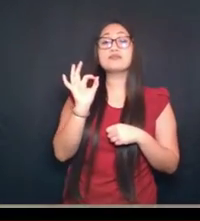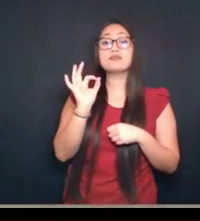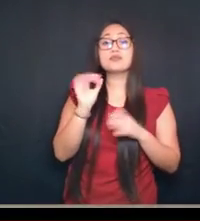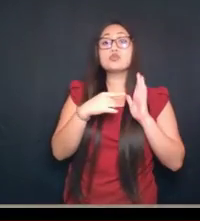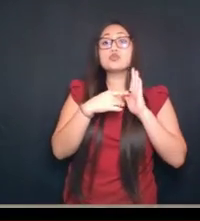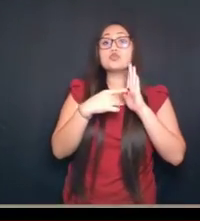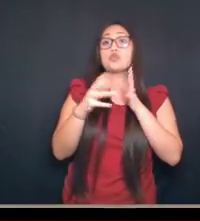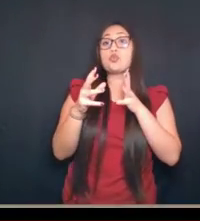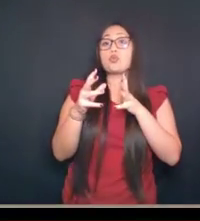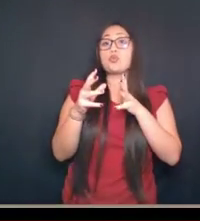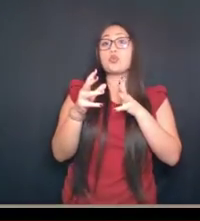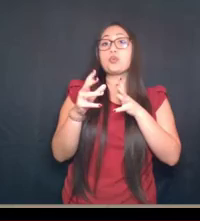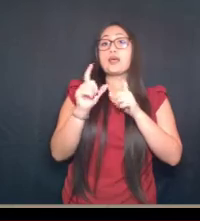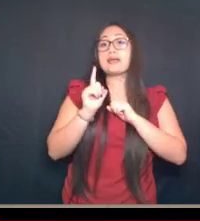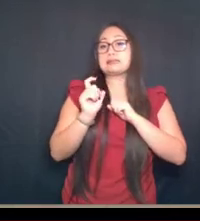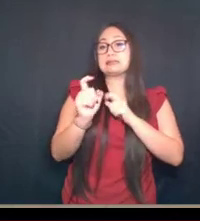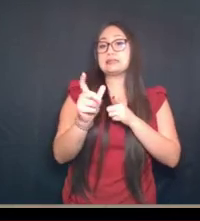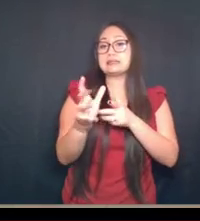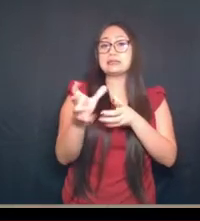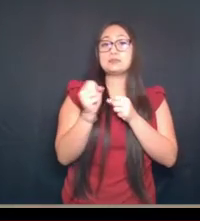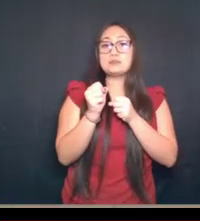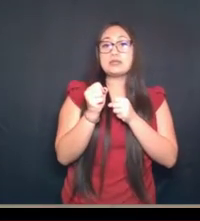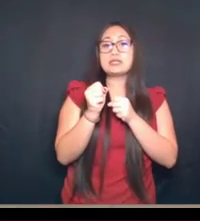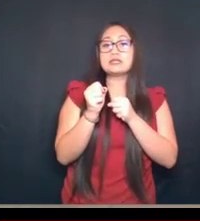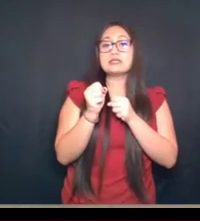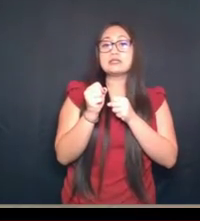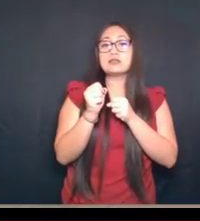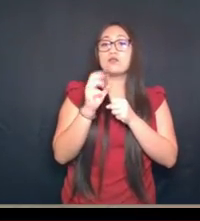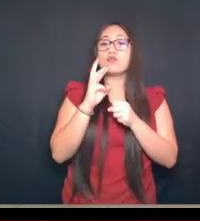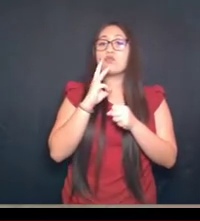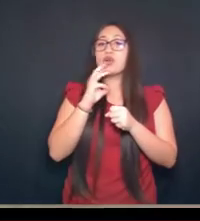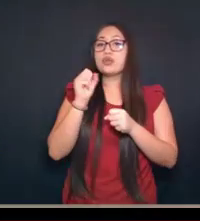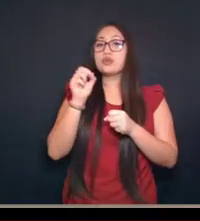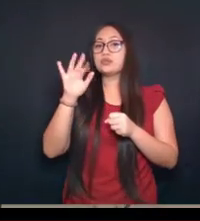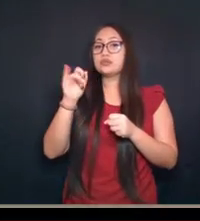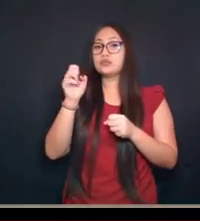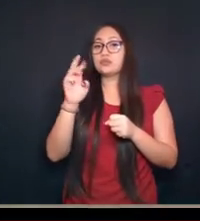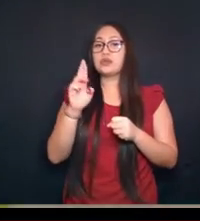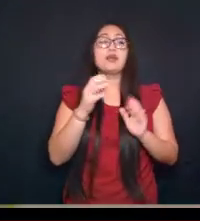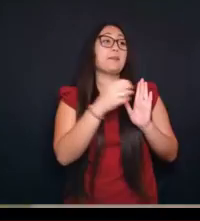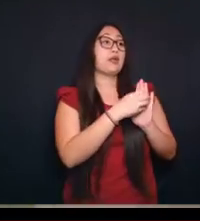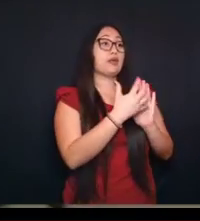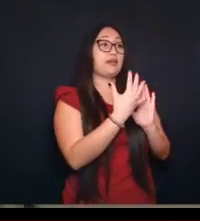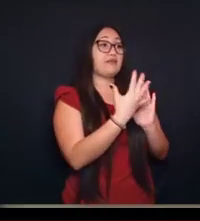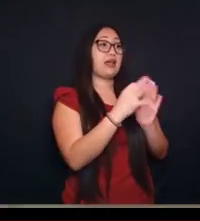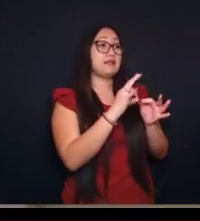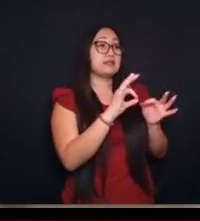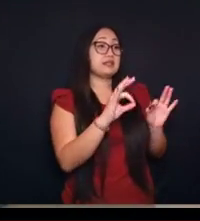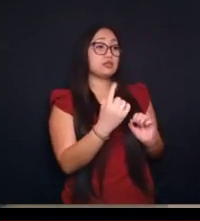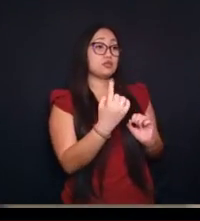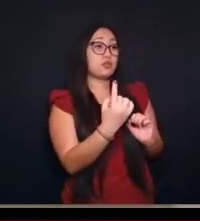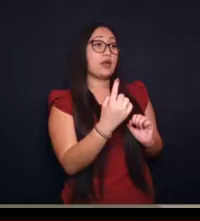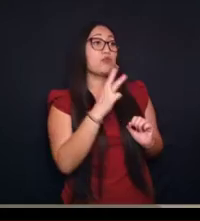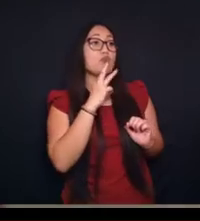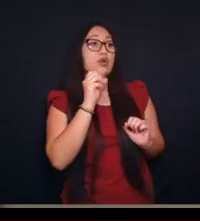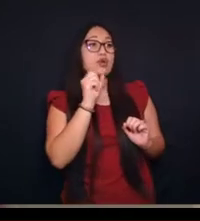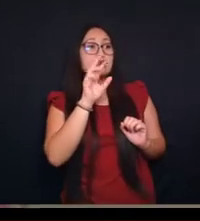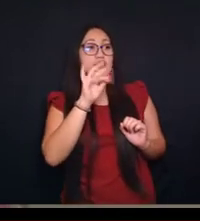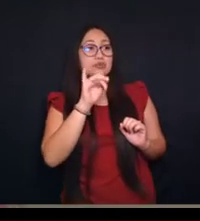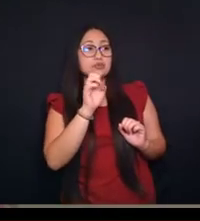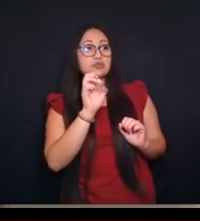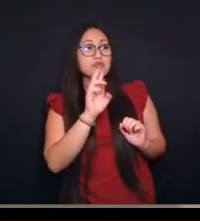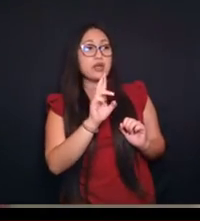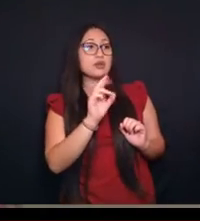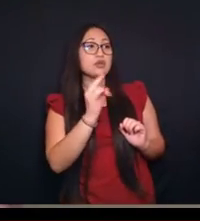water strider? Dylan, it's your turn. Paragraph 5, sentence 1 says, water striders also have very